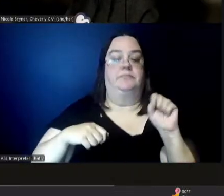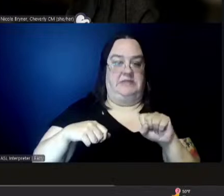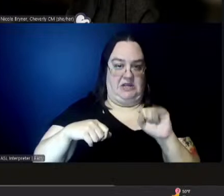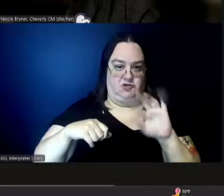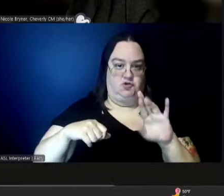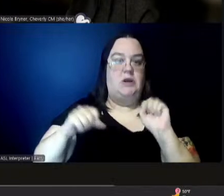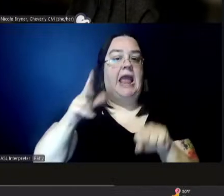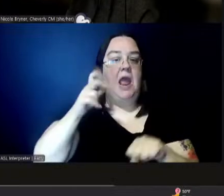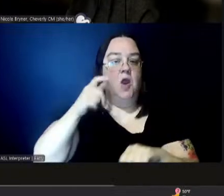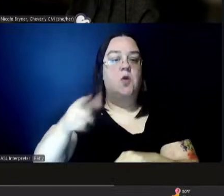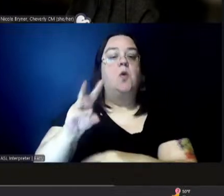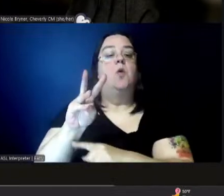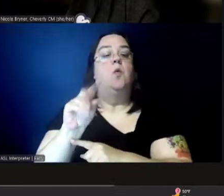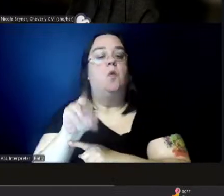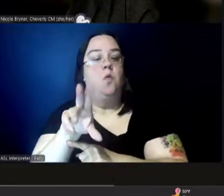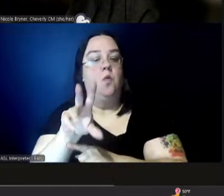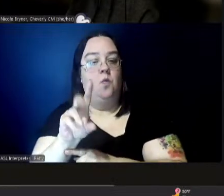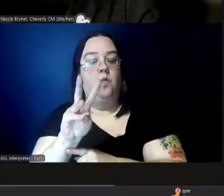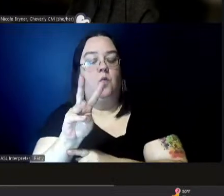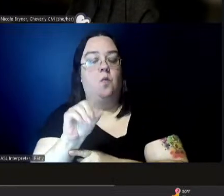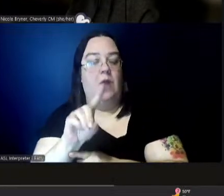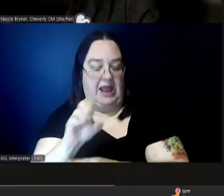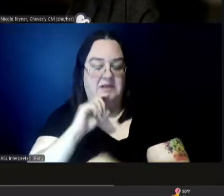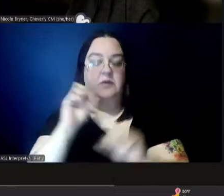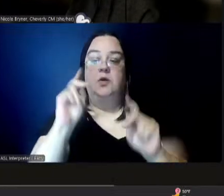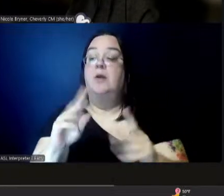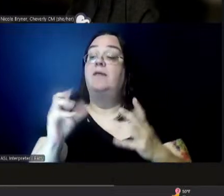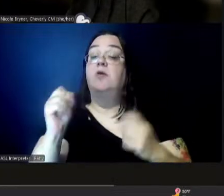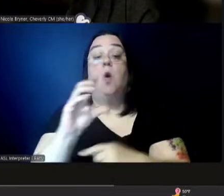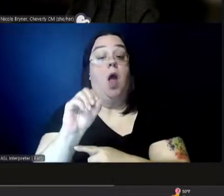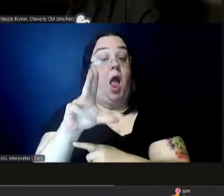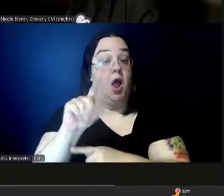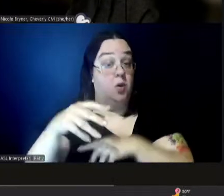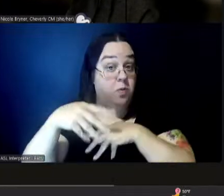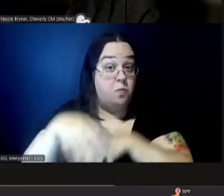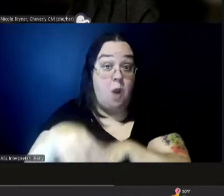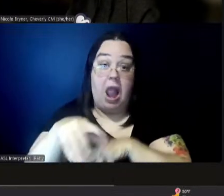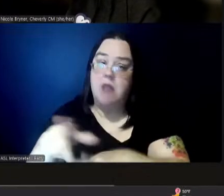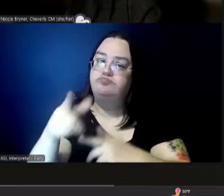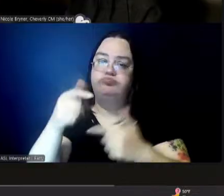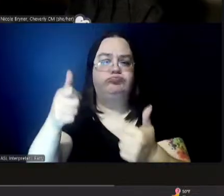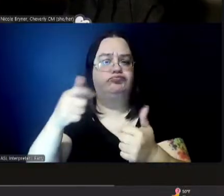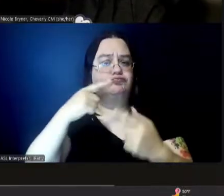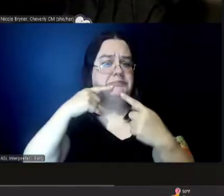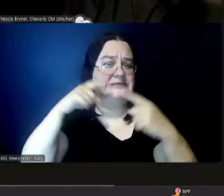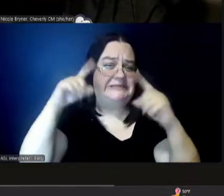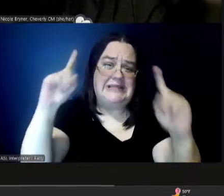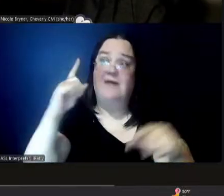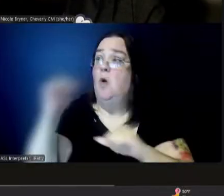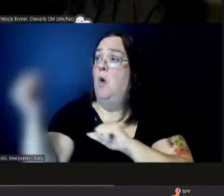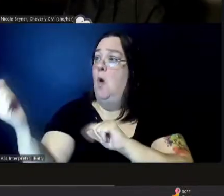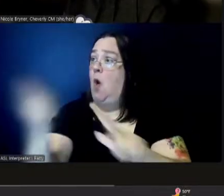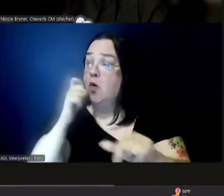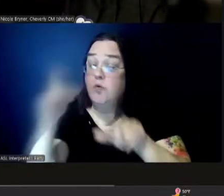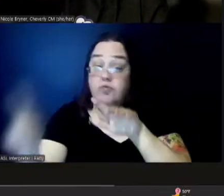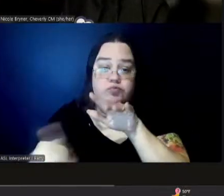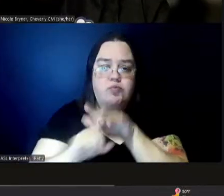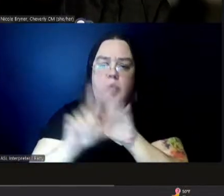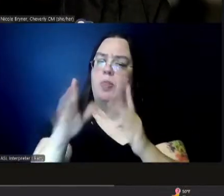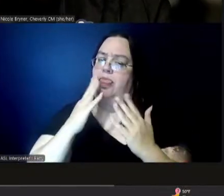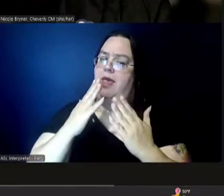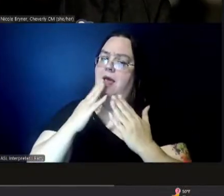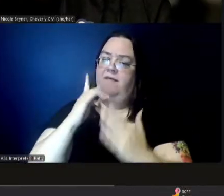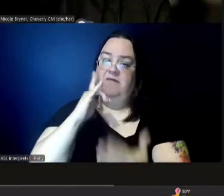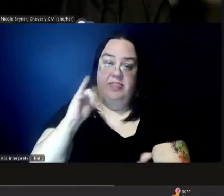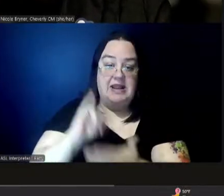So the October parade was a success. Thank you for everybody that came out to that. A couple